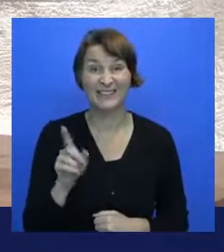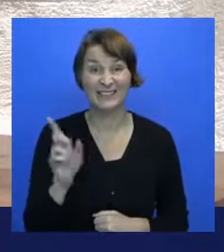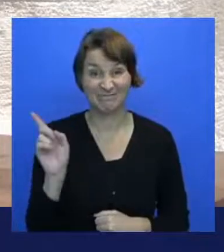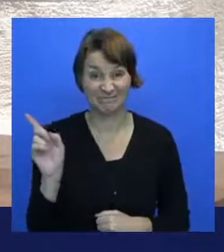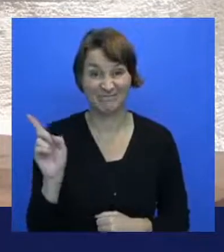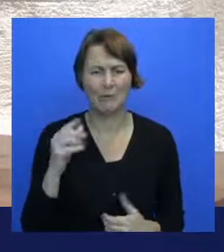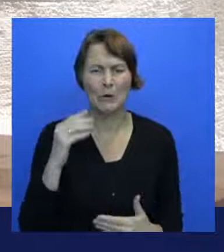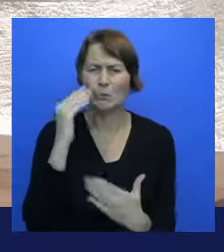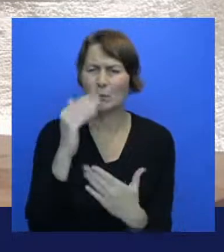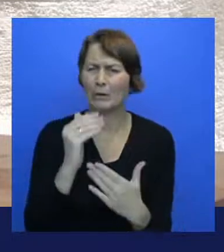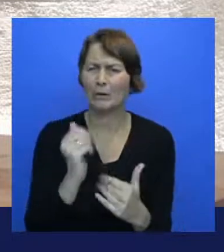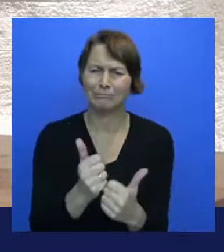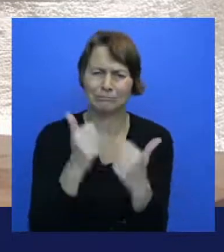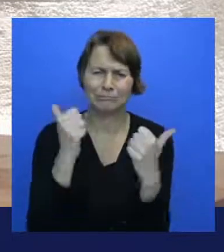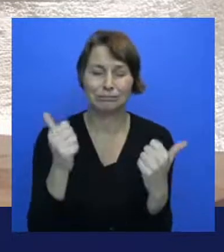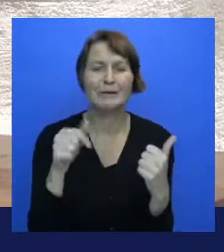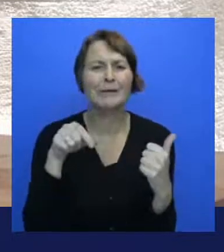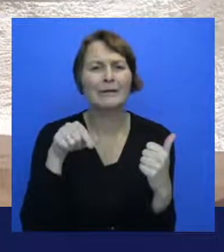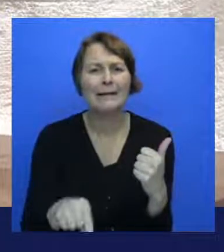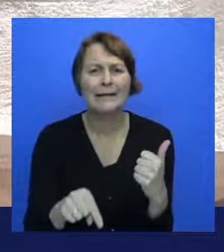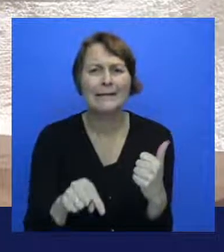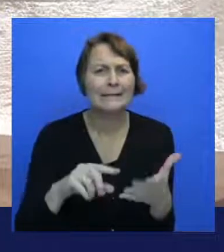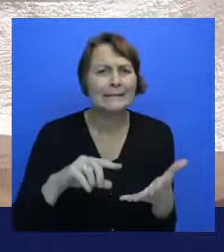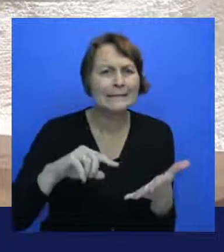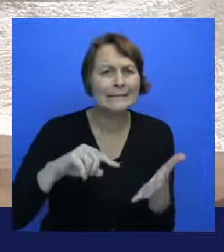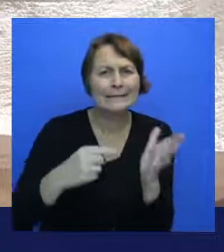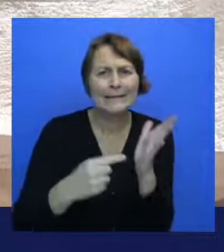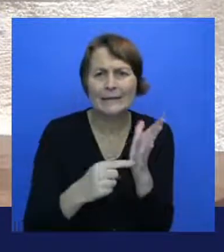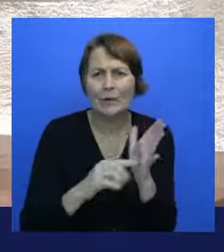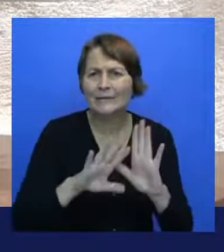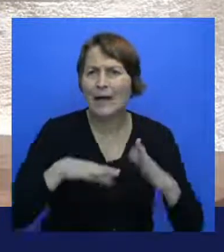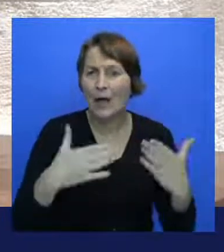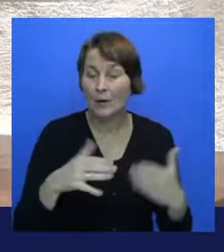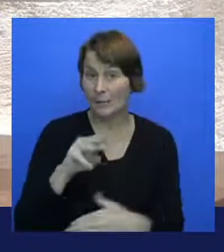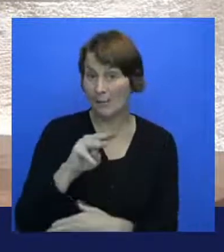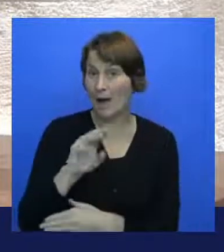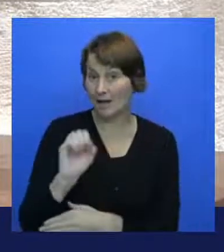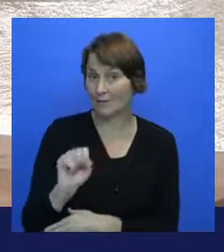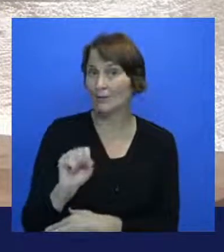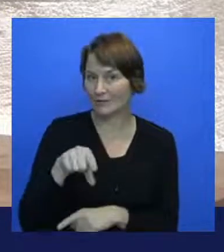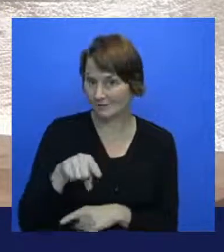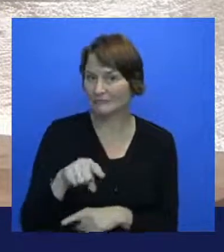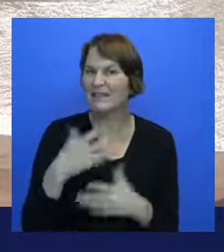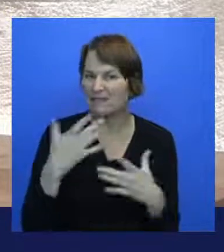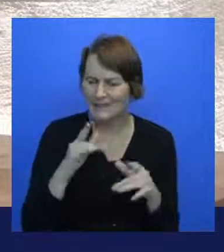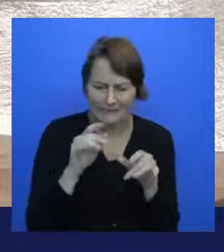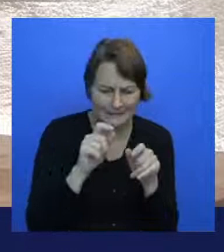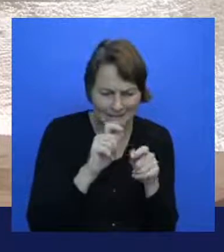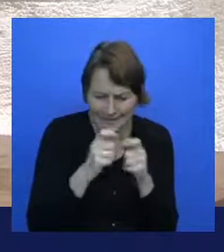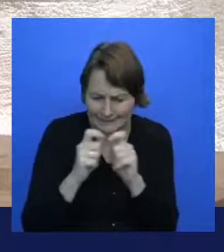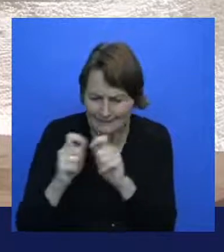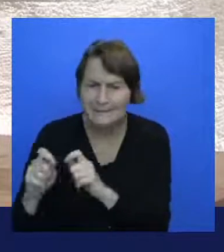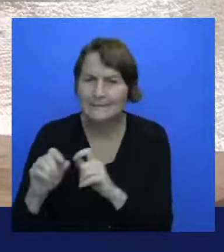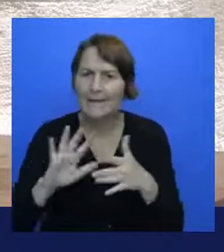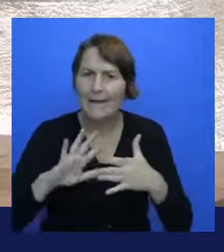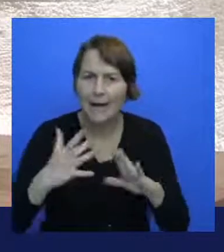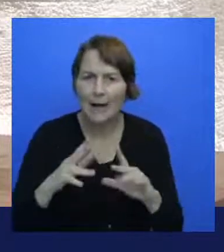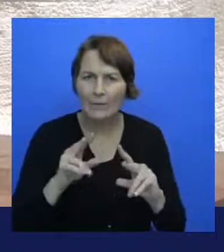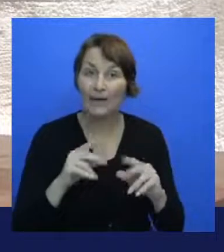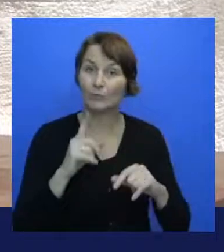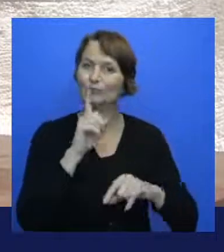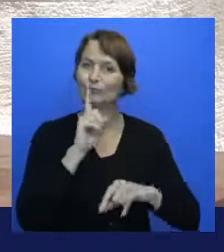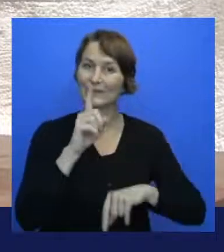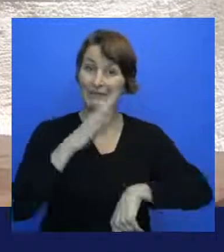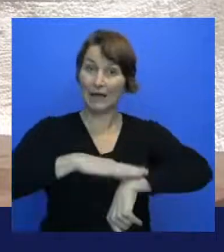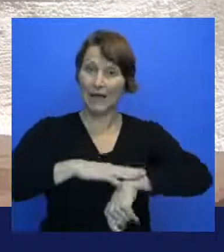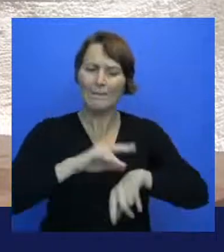that we really developed internally at Microsoft to monitor a lot of our own internal systems and a lot of the real-time monitoring for that. And so just